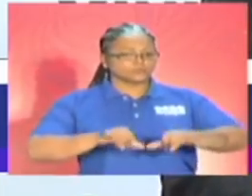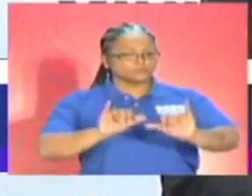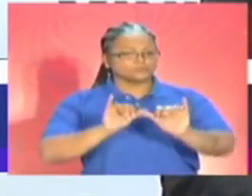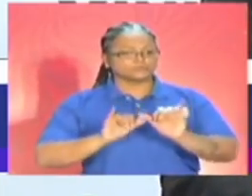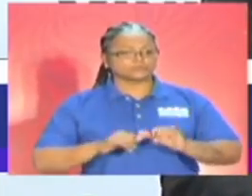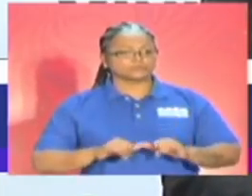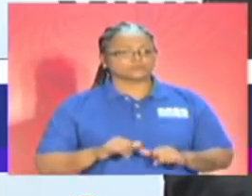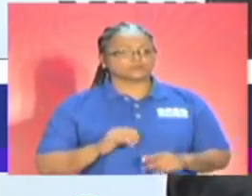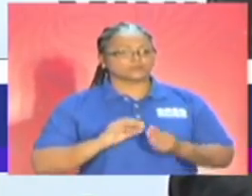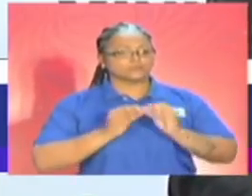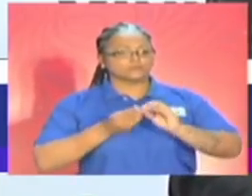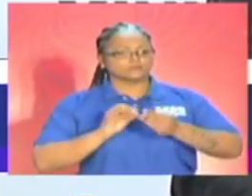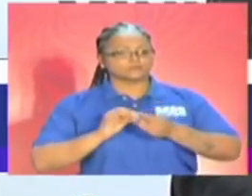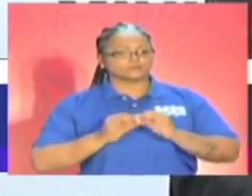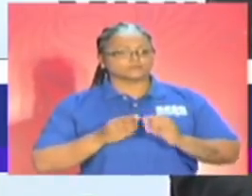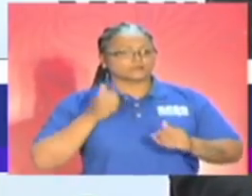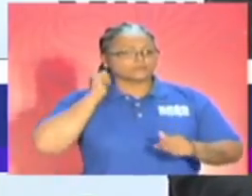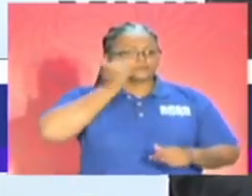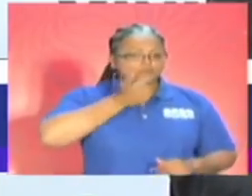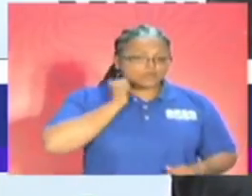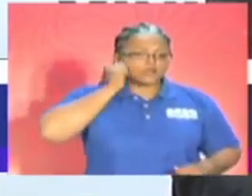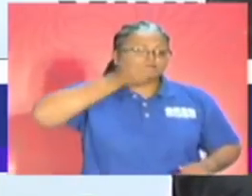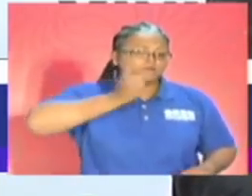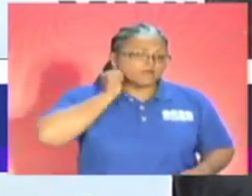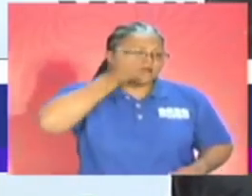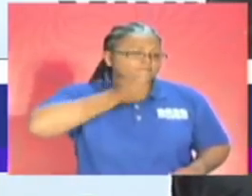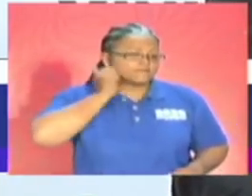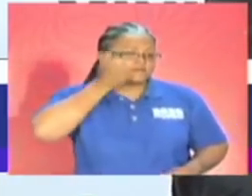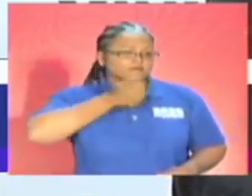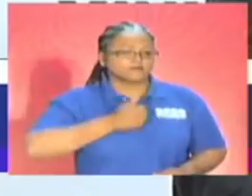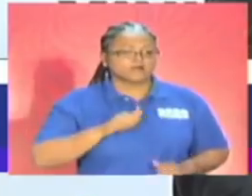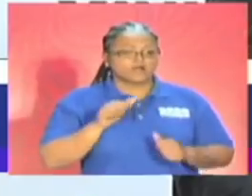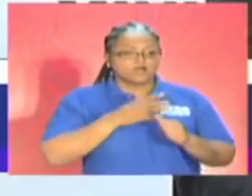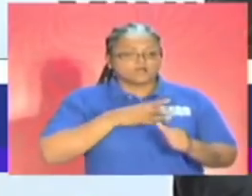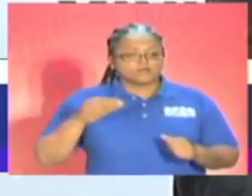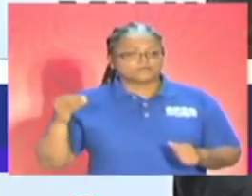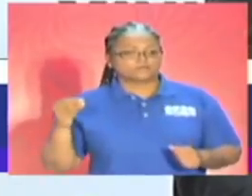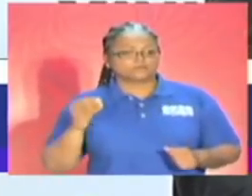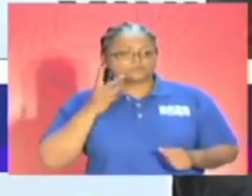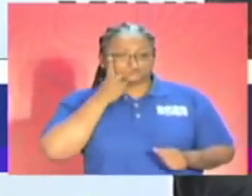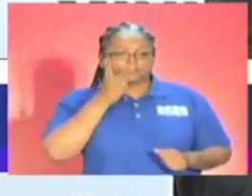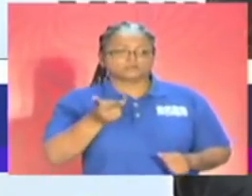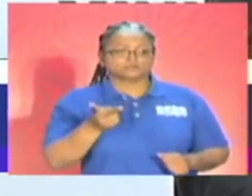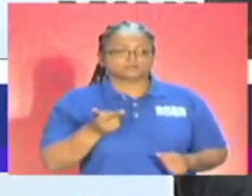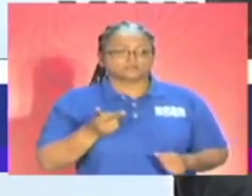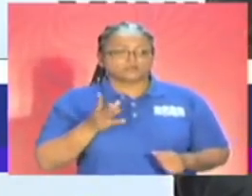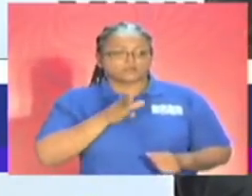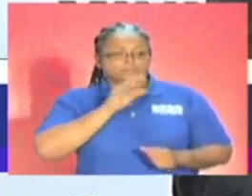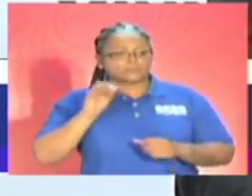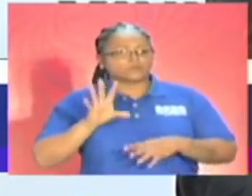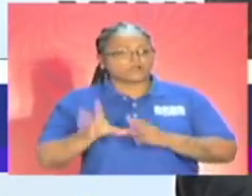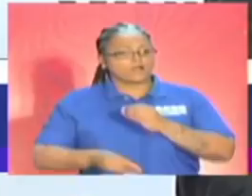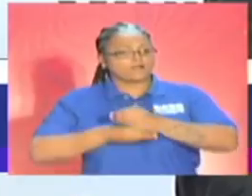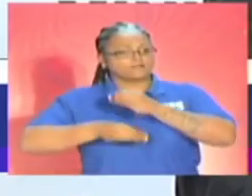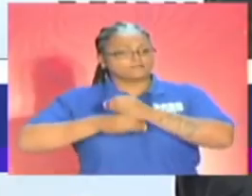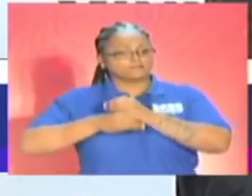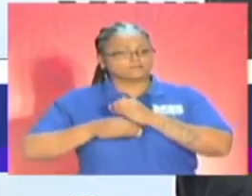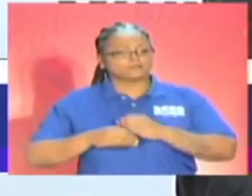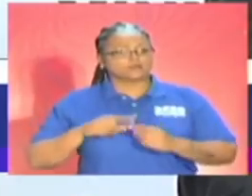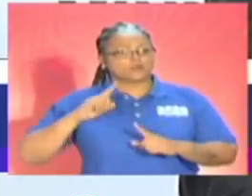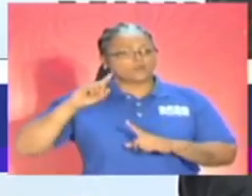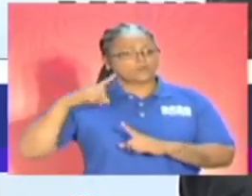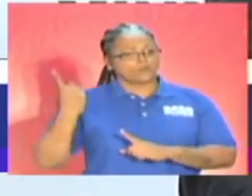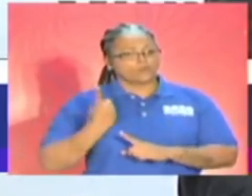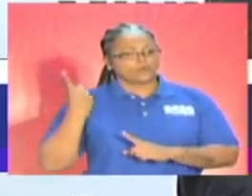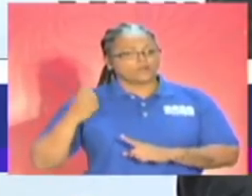in the process of updating this to take into consideration the single dose vaccine that is coming into it. So as of today, as you know, the Johnson